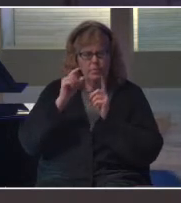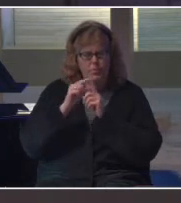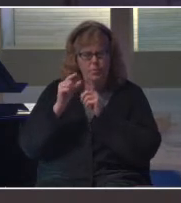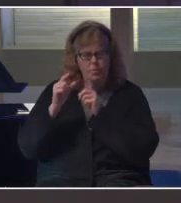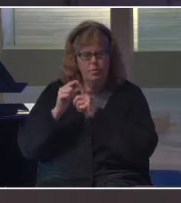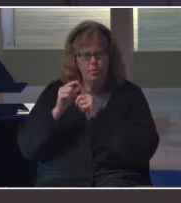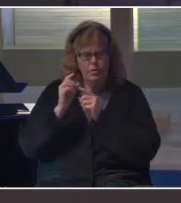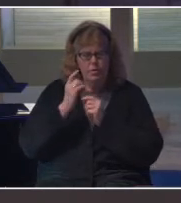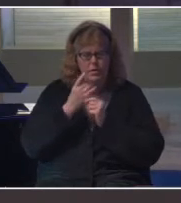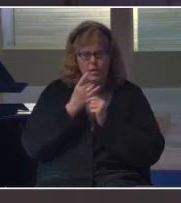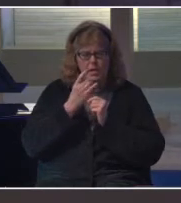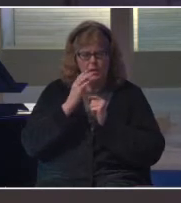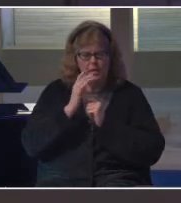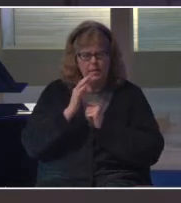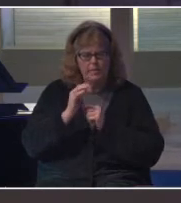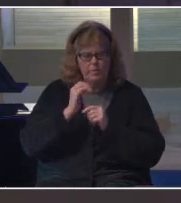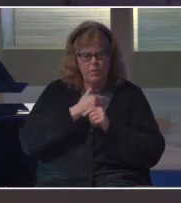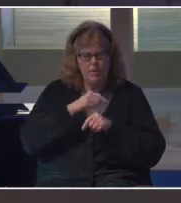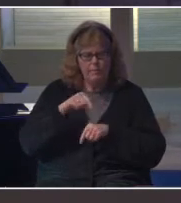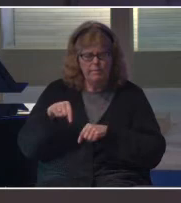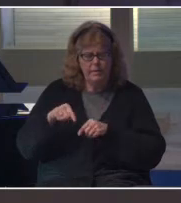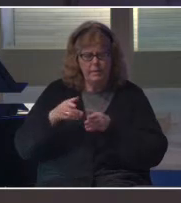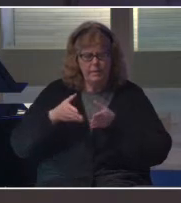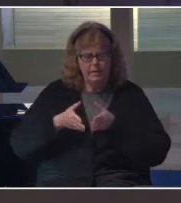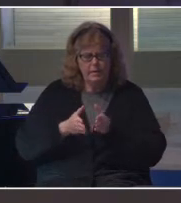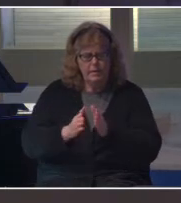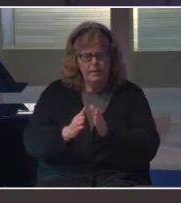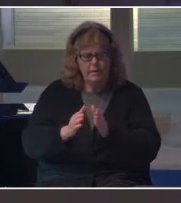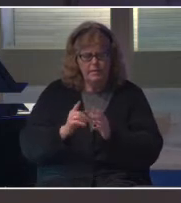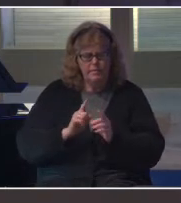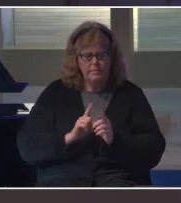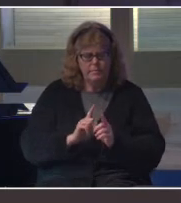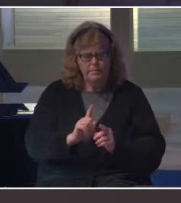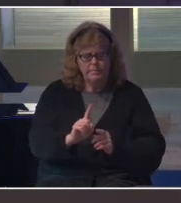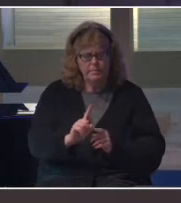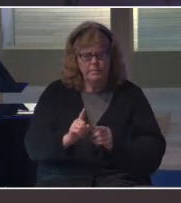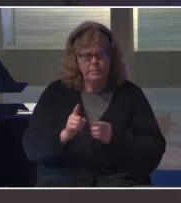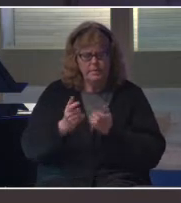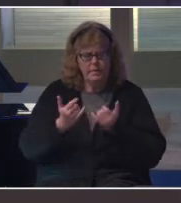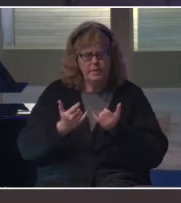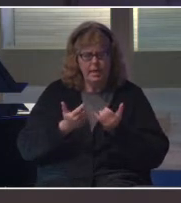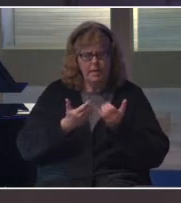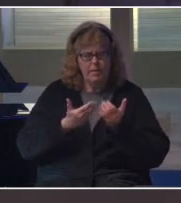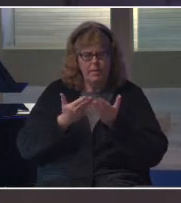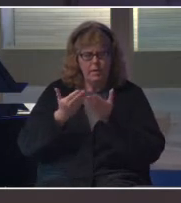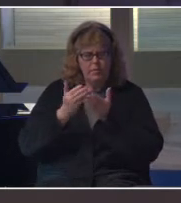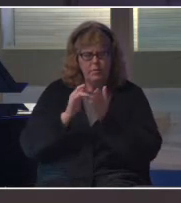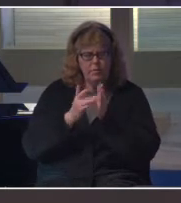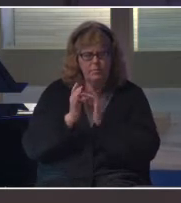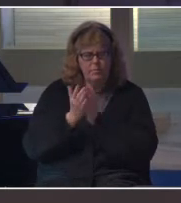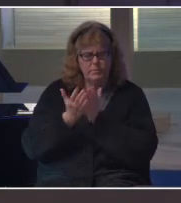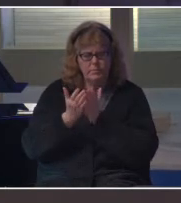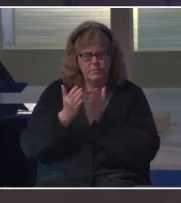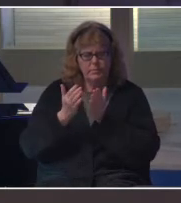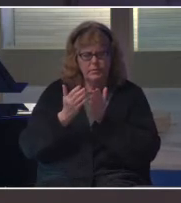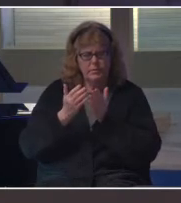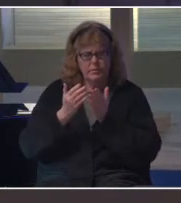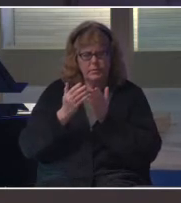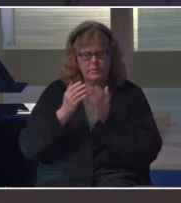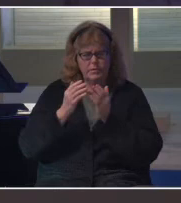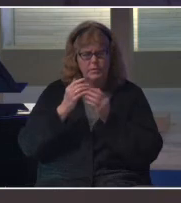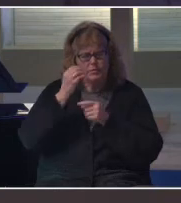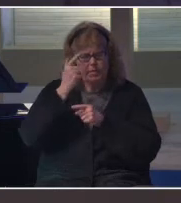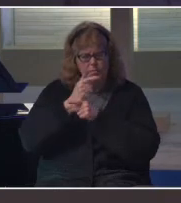lamp unto our feet, a light unto our path. I pray now as I bring this Parsha of Scripture to my brothers and